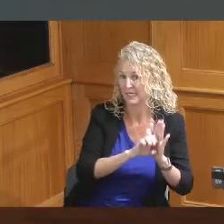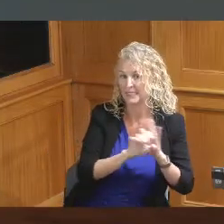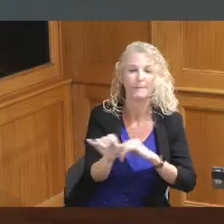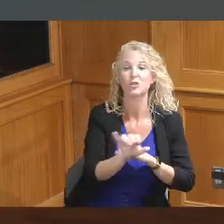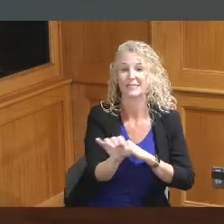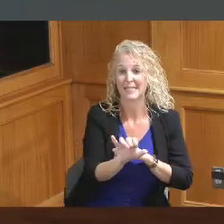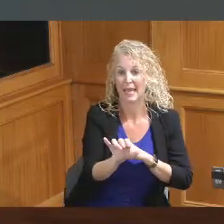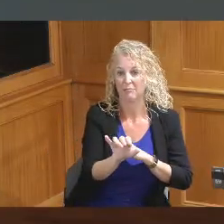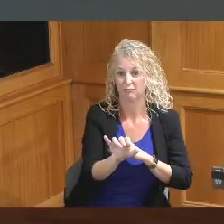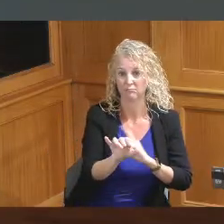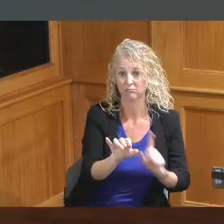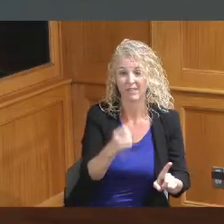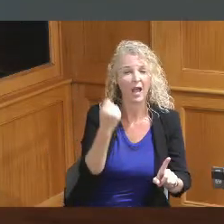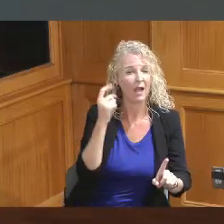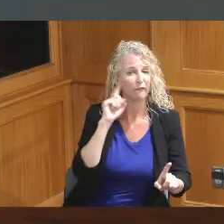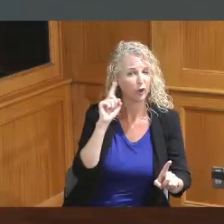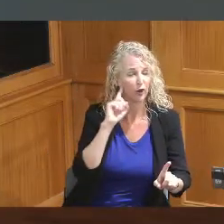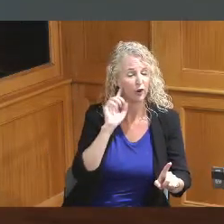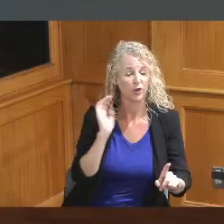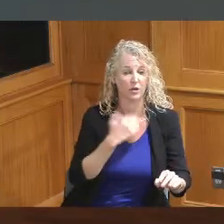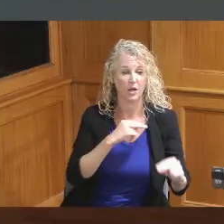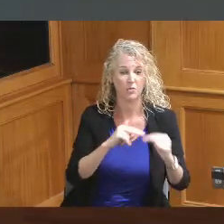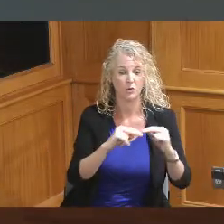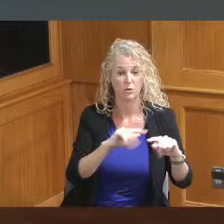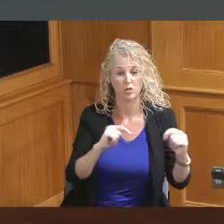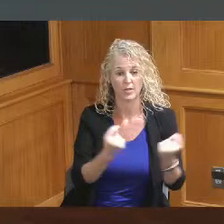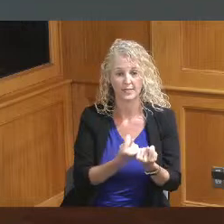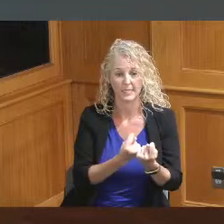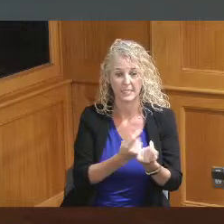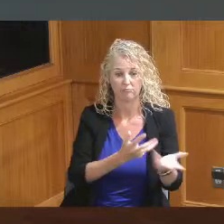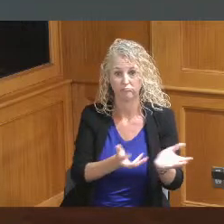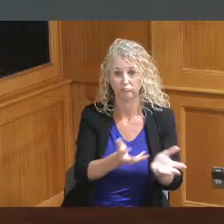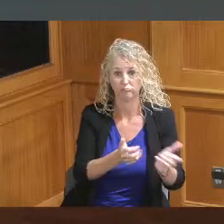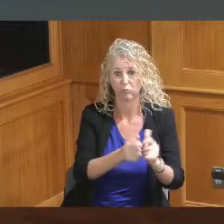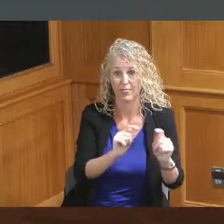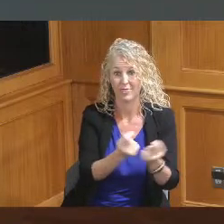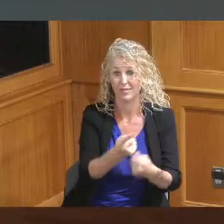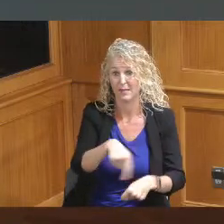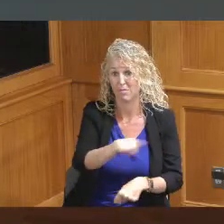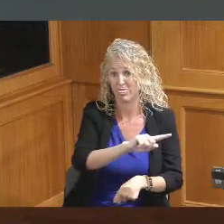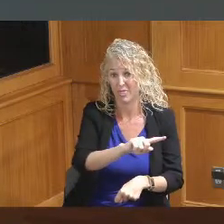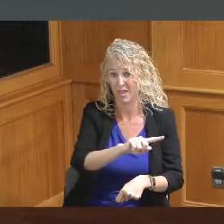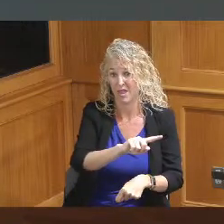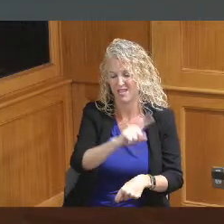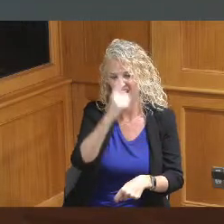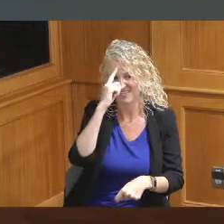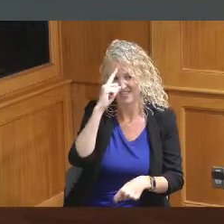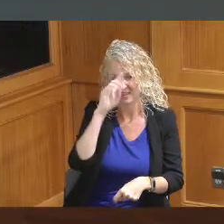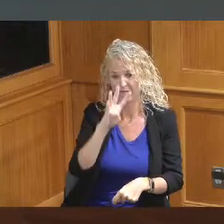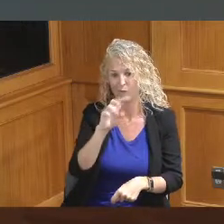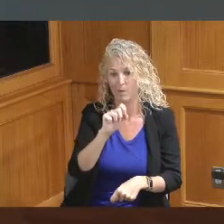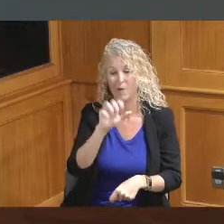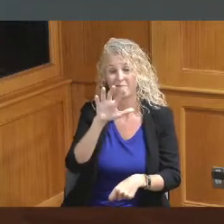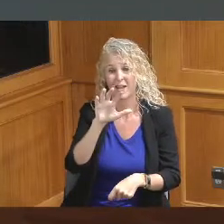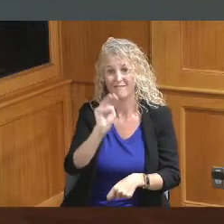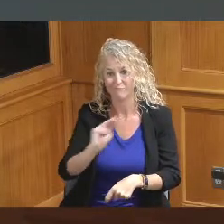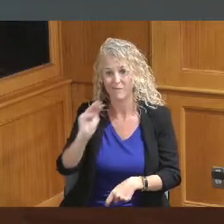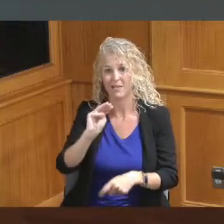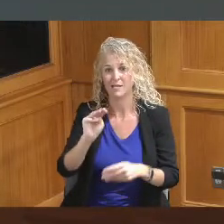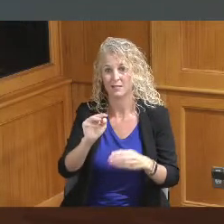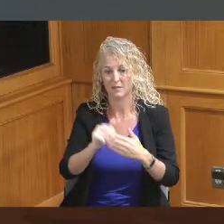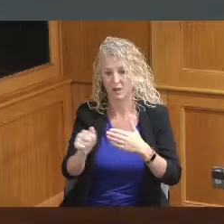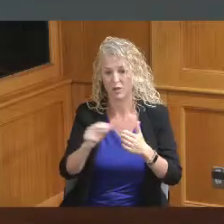same thing. My understanding, we've had our negotiating team talking with the team. They're in the process of entering into about $4.5 million worth of